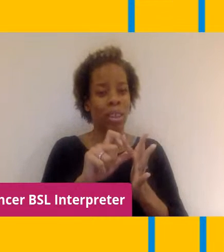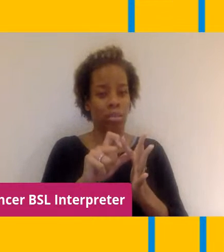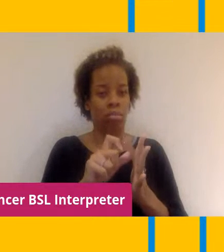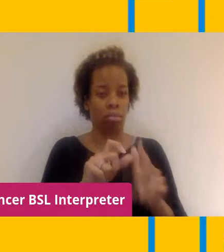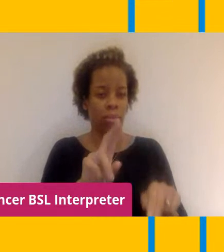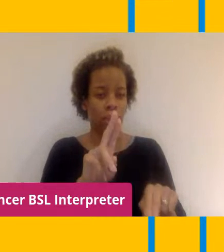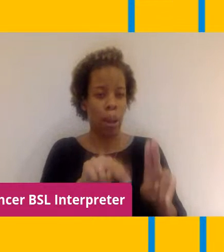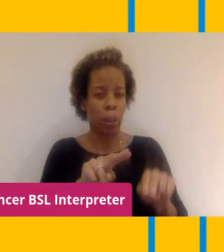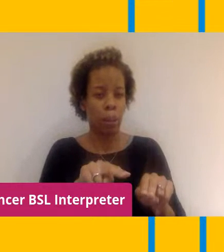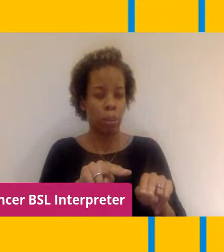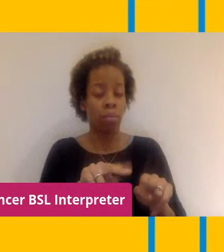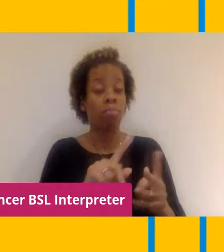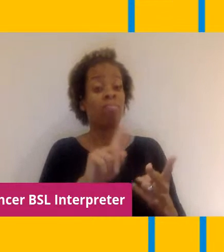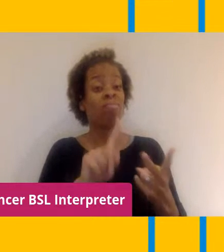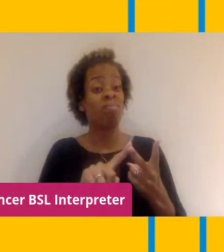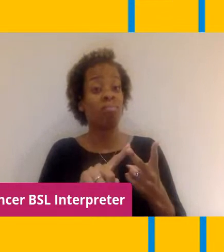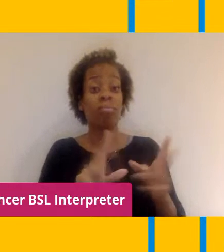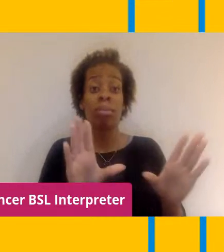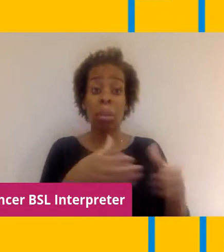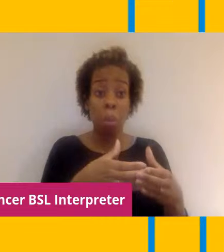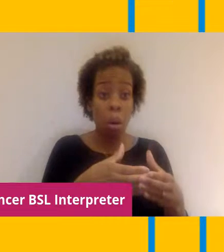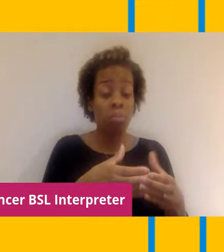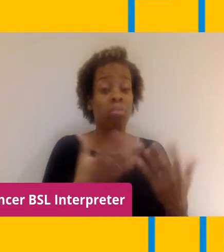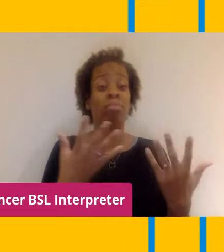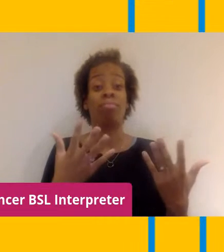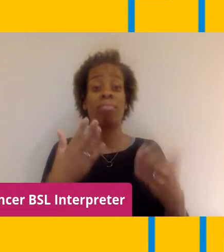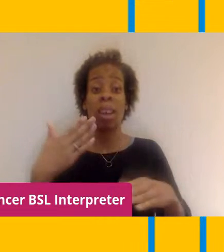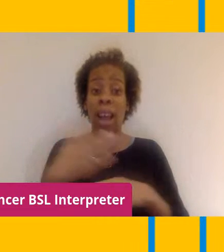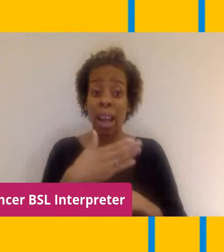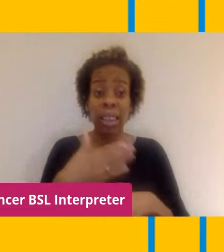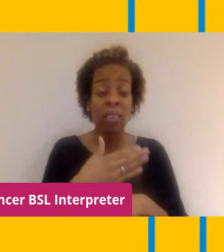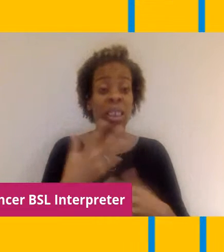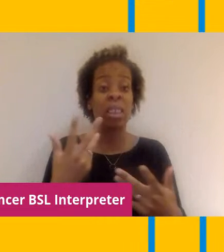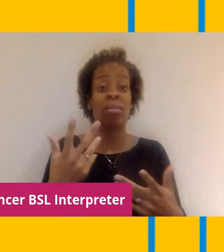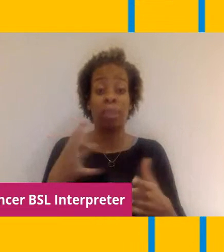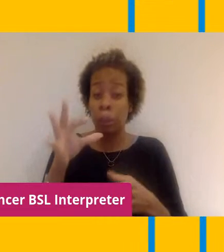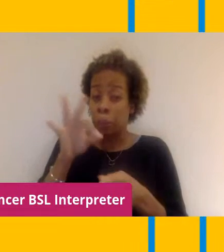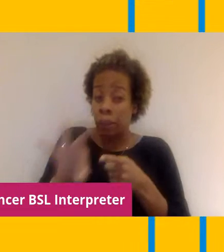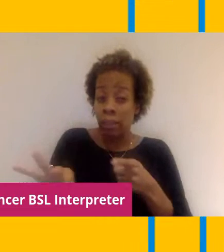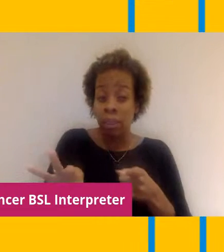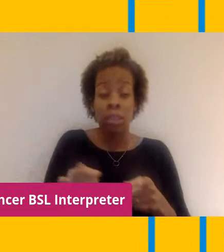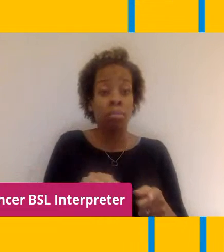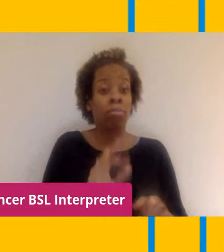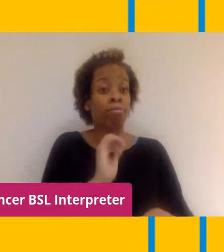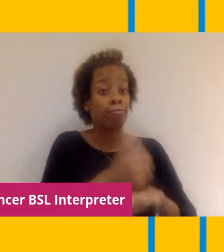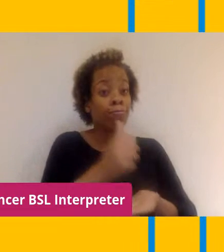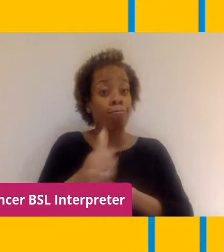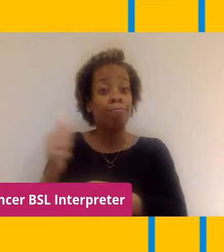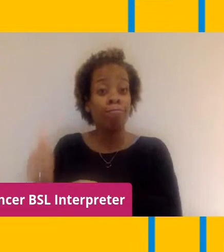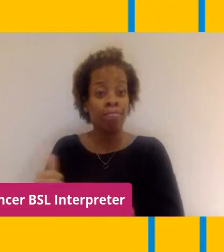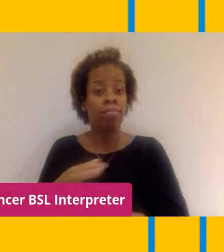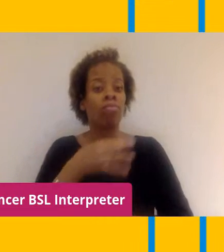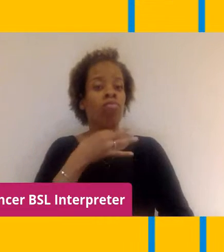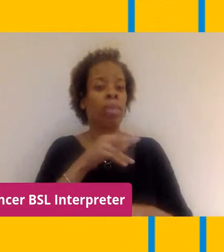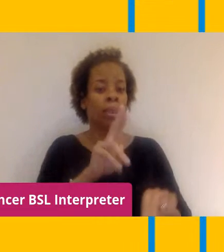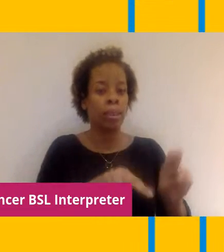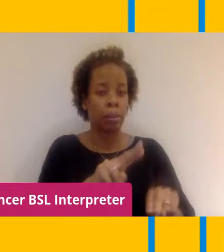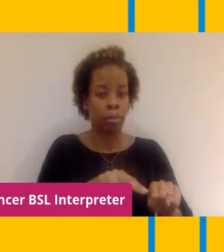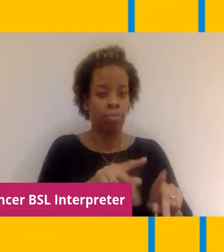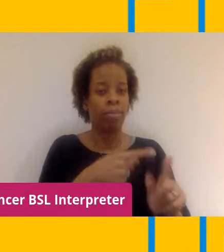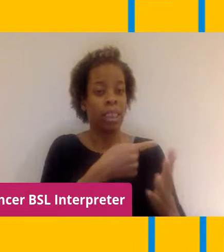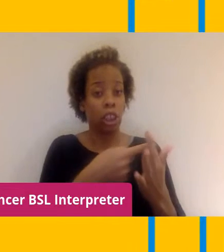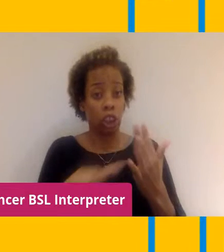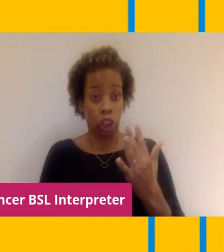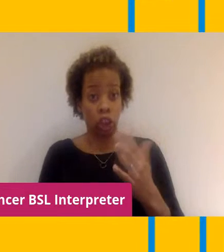area, departmental, activity focused risk assessments that may be in place. They need to ensure